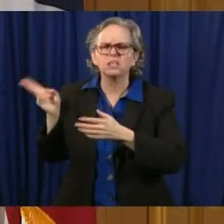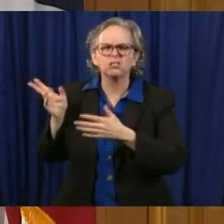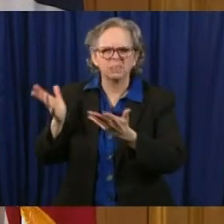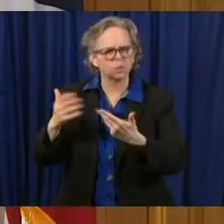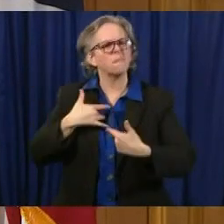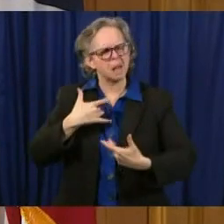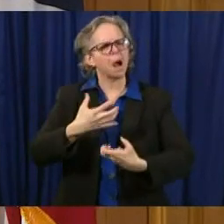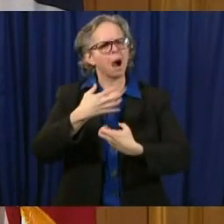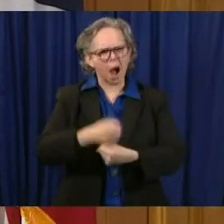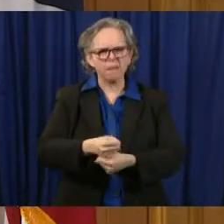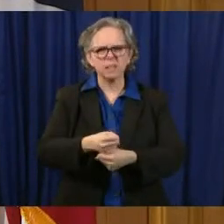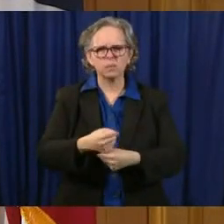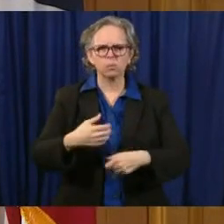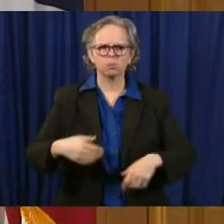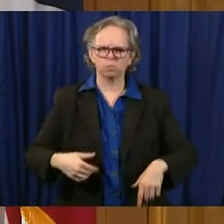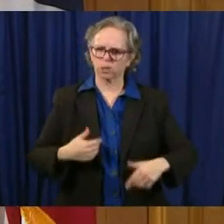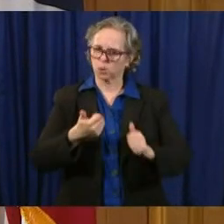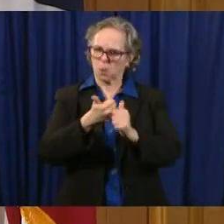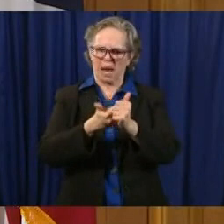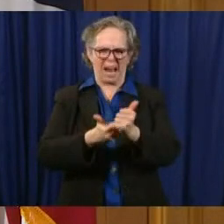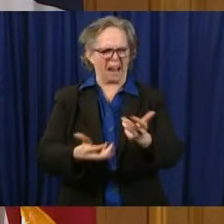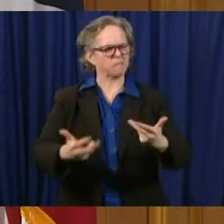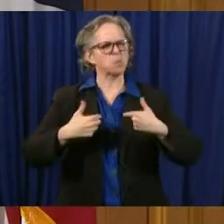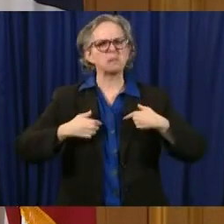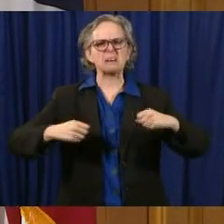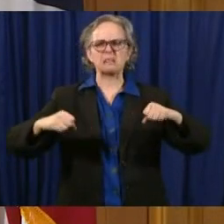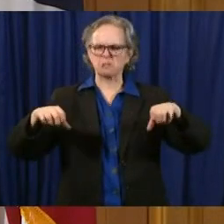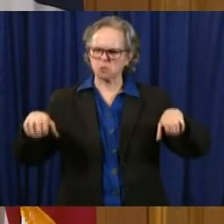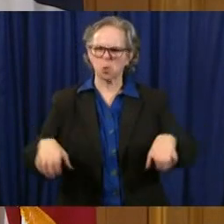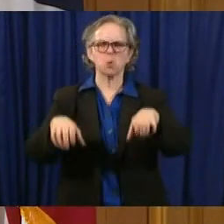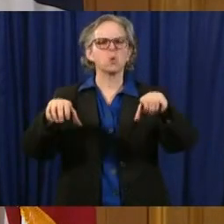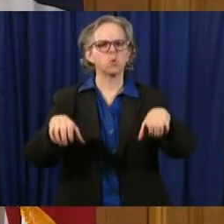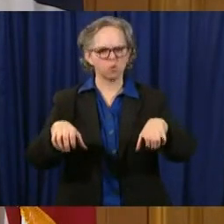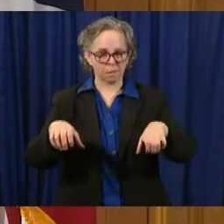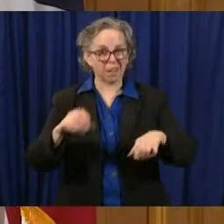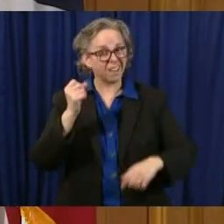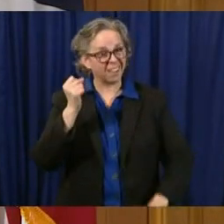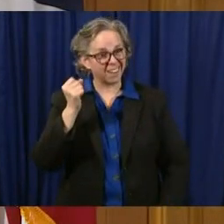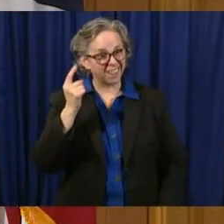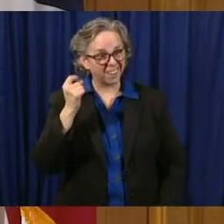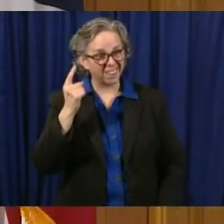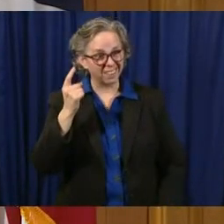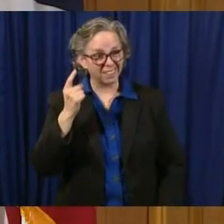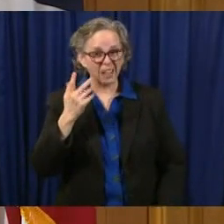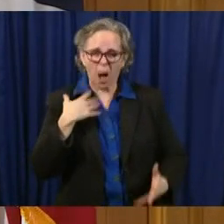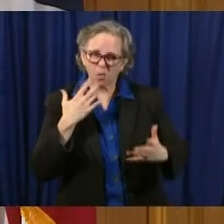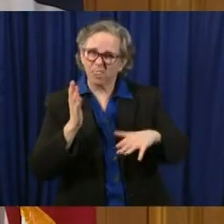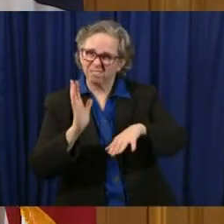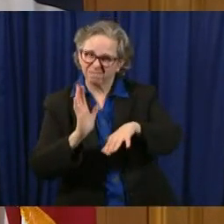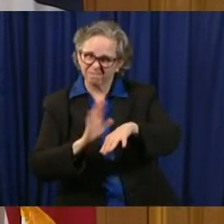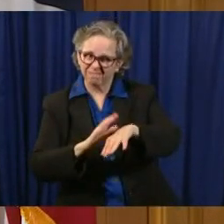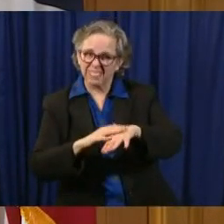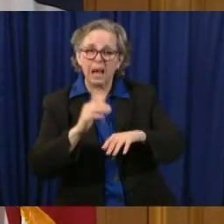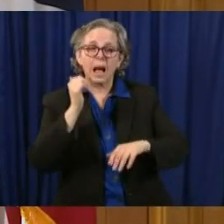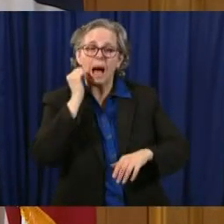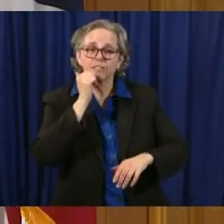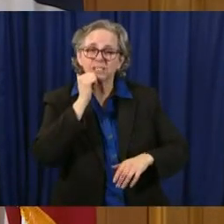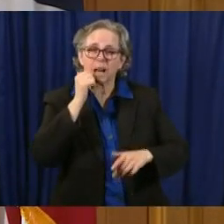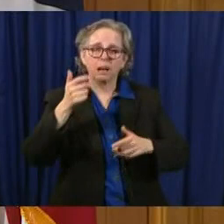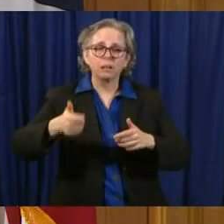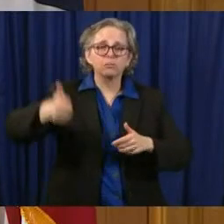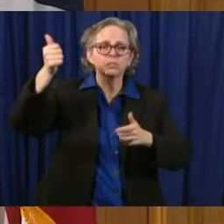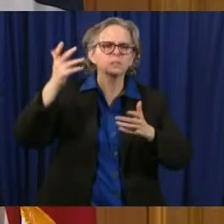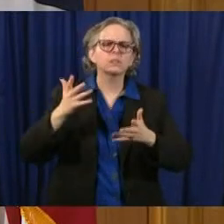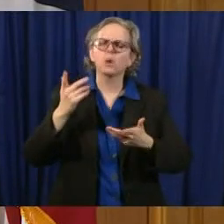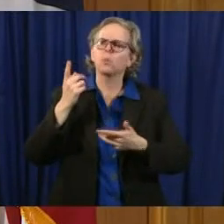but I will also tell you that every day, I asked the director, is there anything else we can do? Do you need any